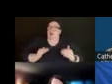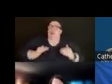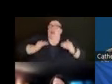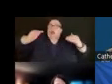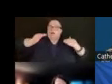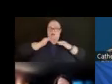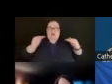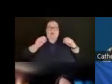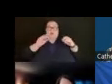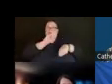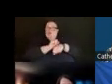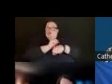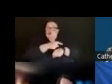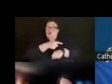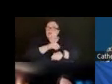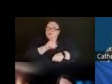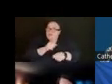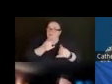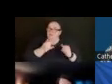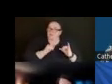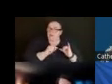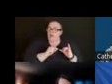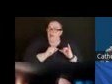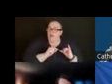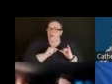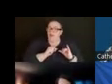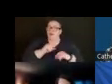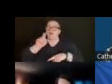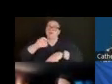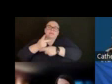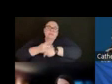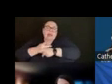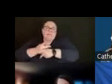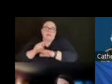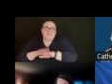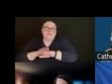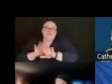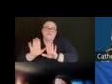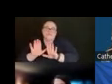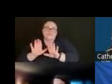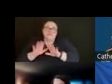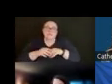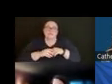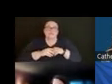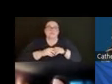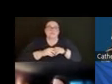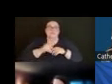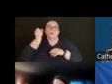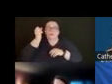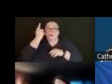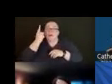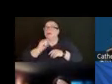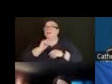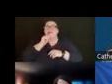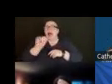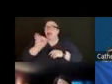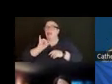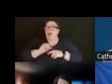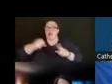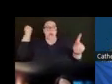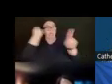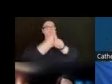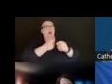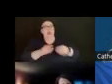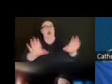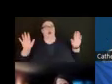And so that's why you need to be careful. The good news is it's not an absolute cliff. It doesn't happen all at once. There is a phased process,